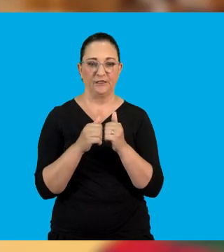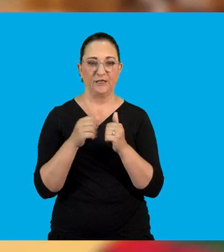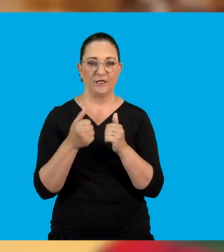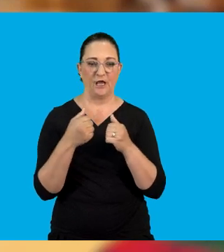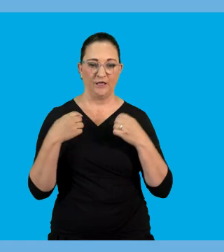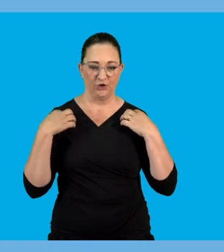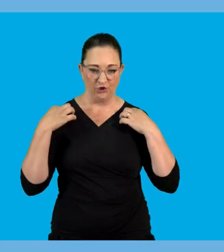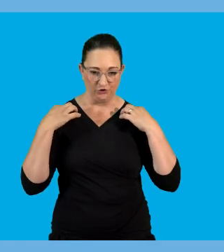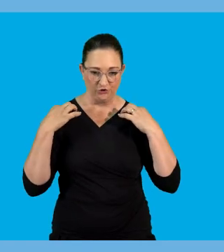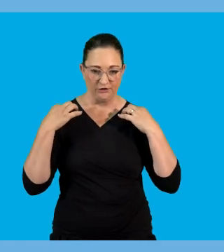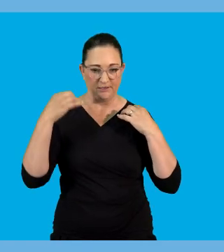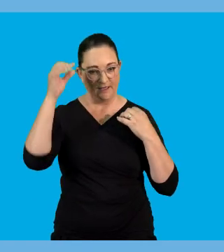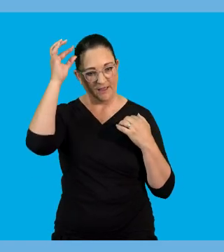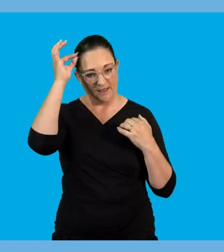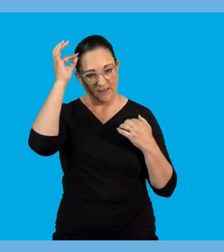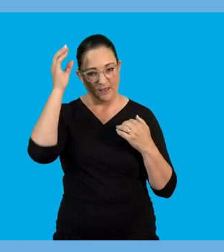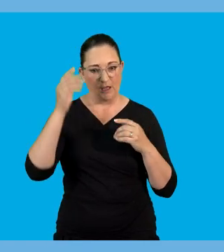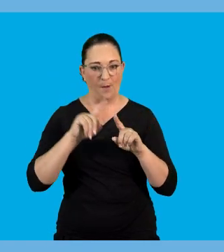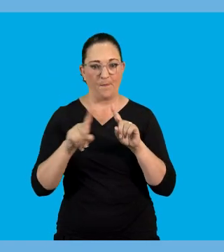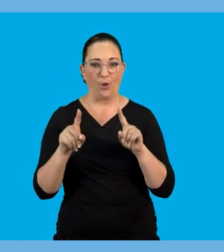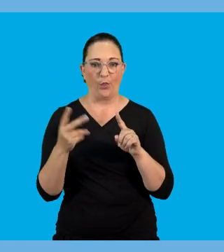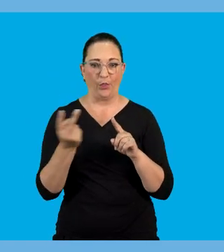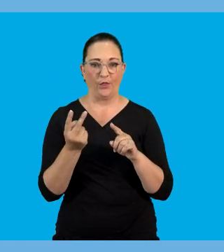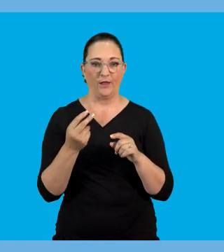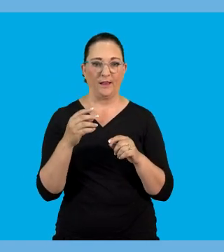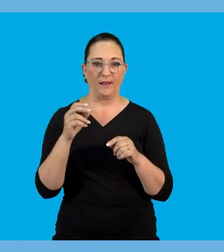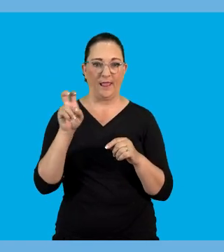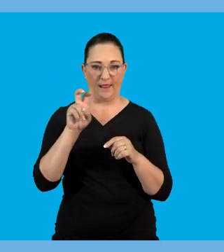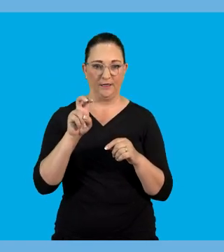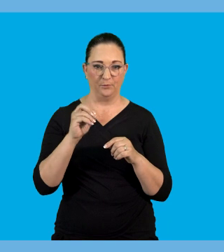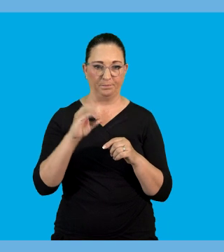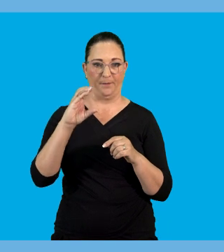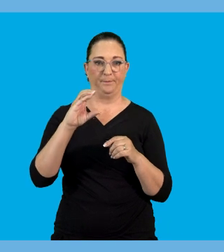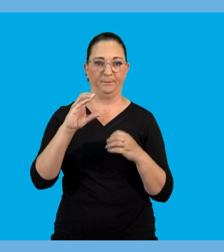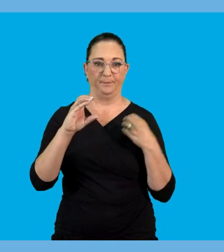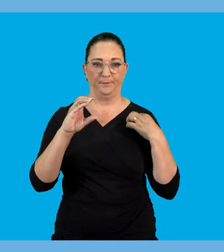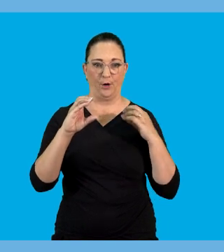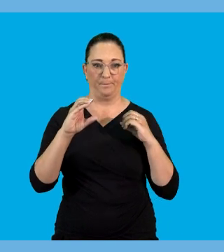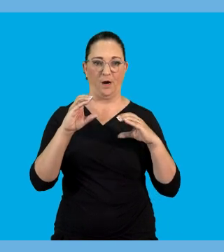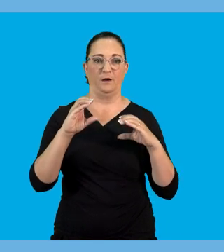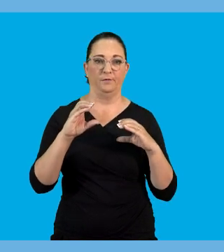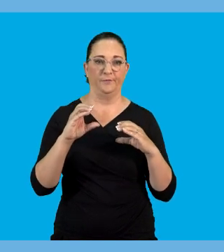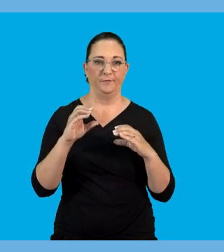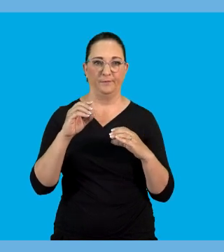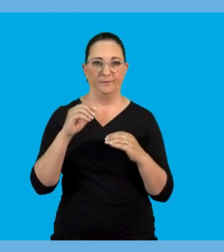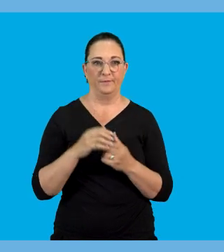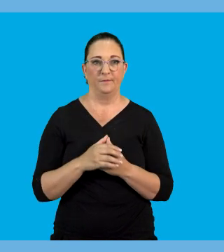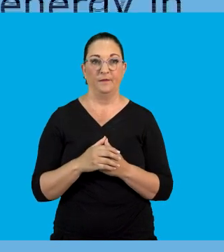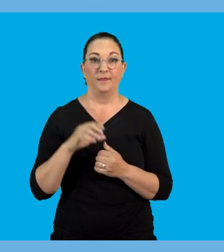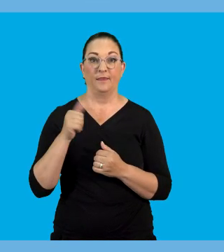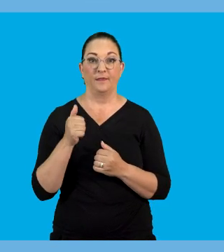going to cause both the jersey and the hair to be electrically charged. And when this